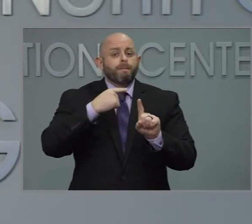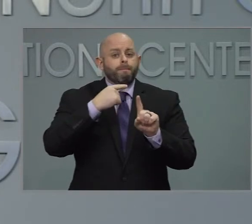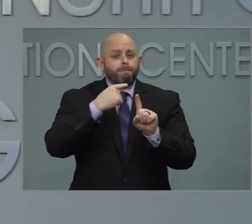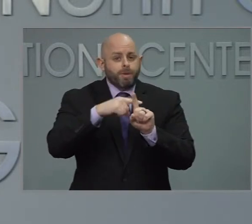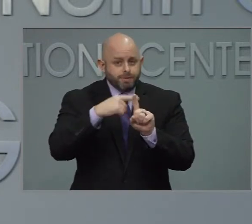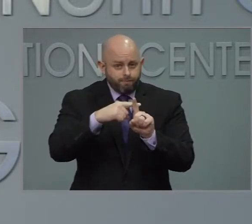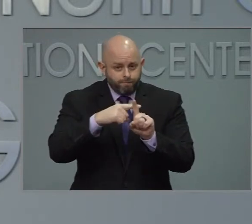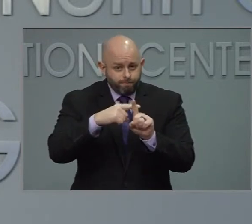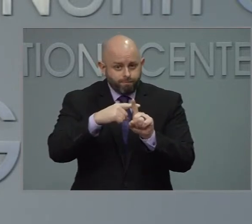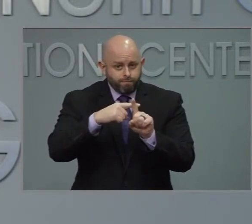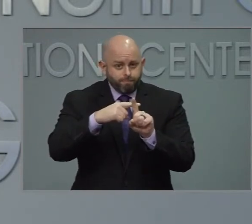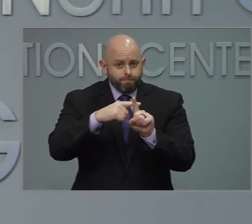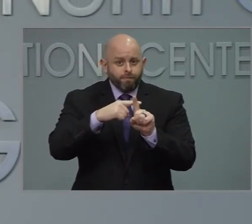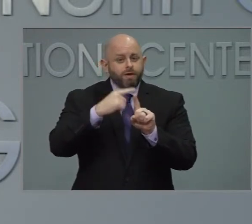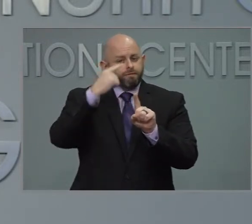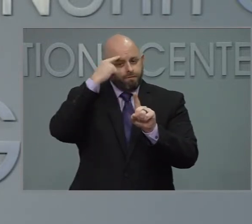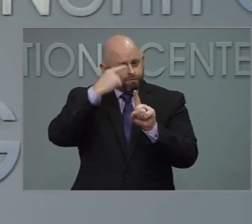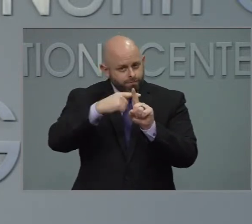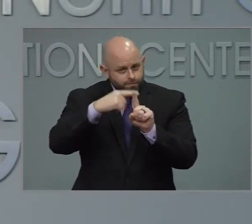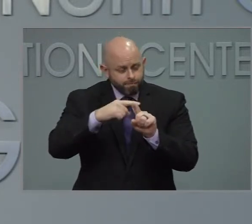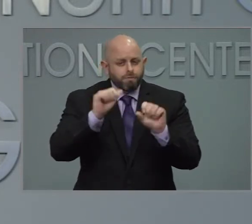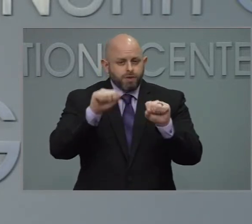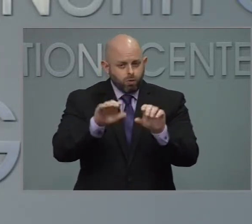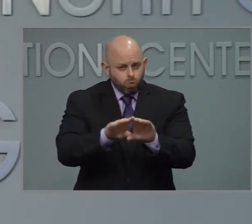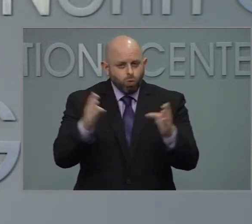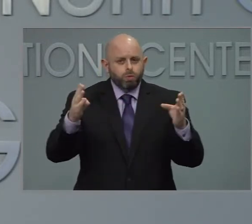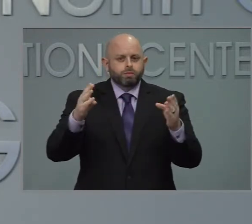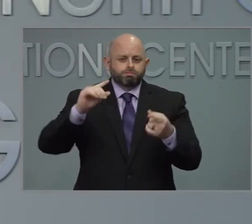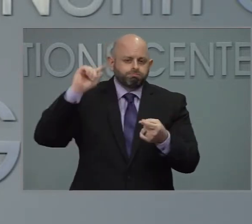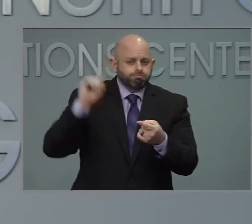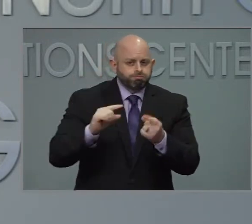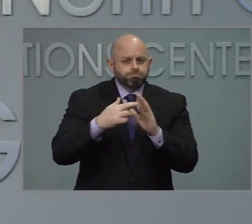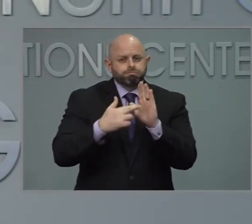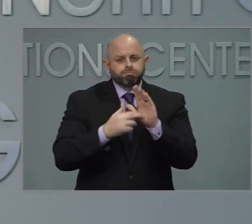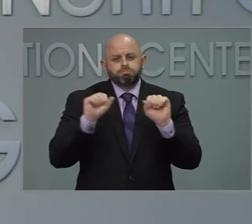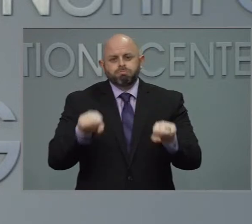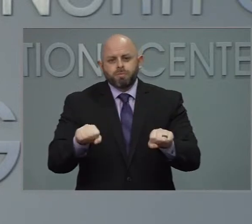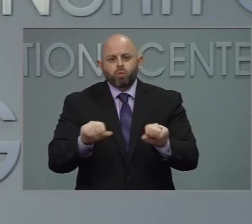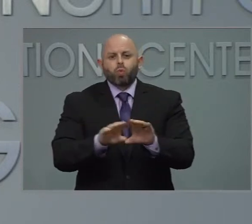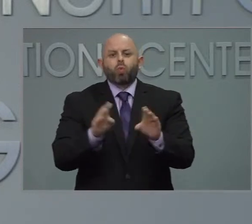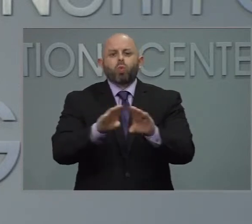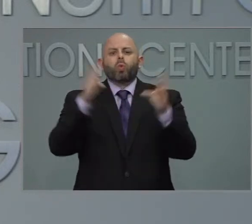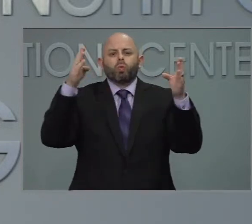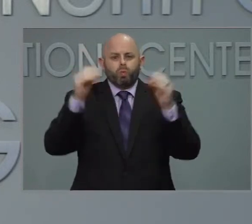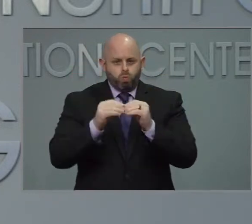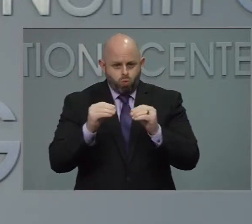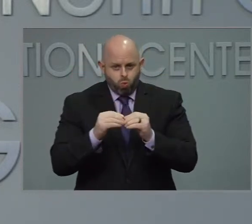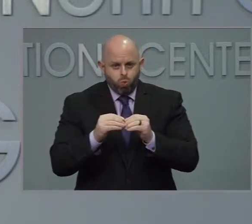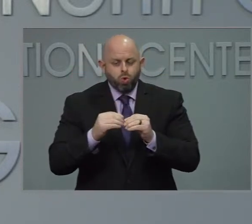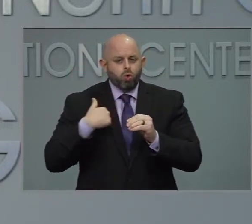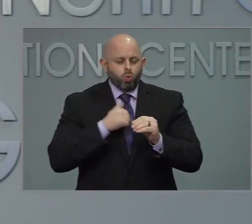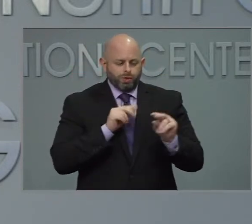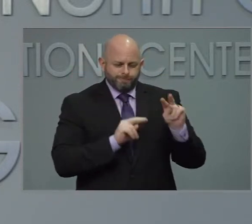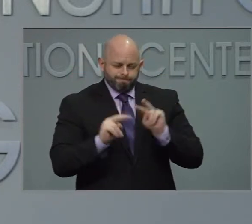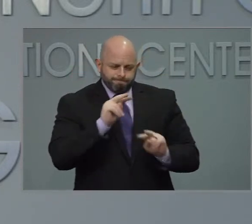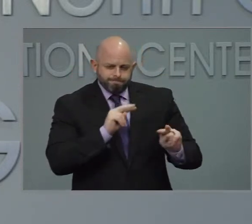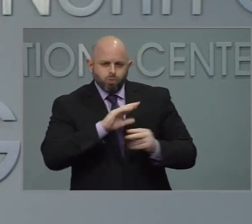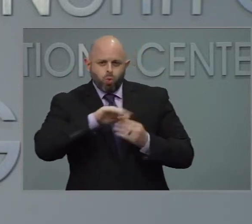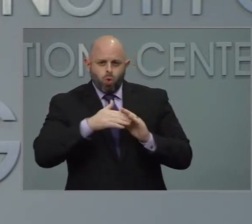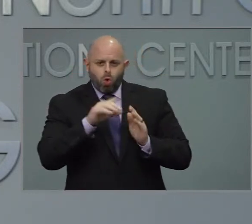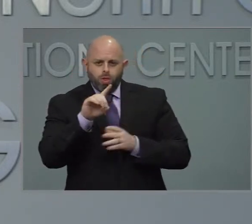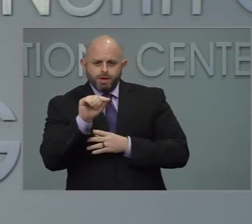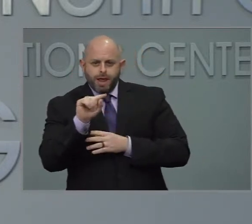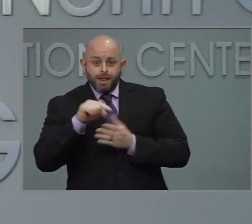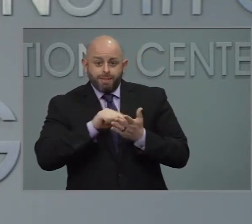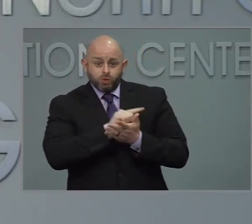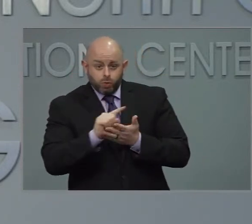further in the next executive order. We're going to continue to look at the data the rest of this week and through